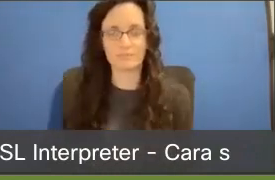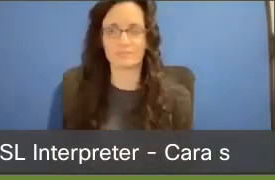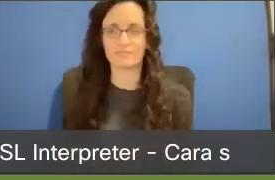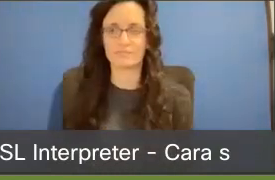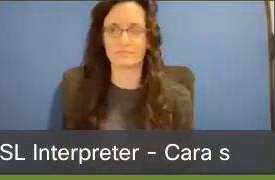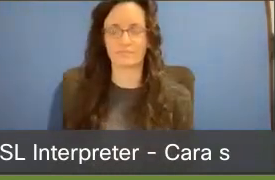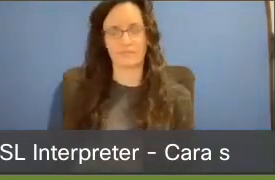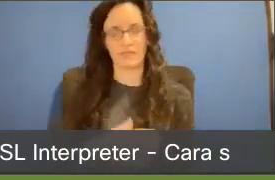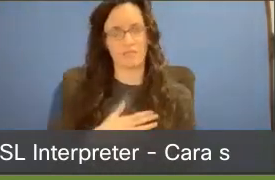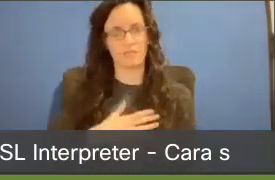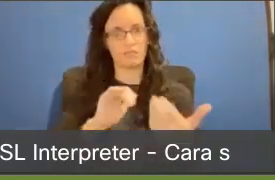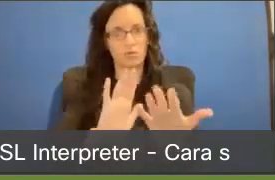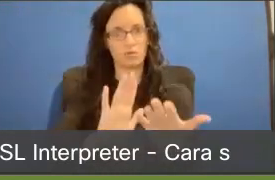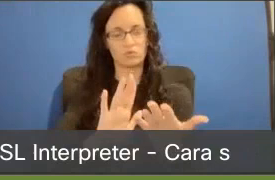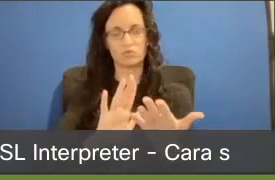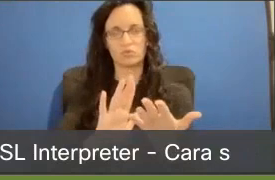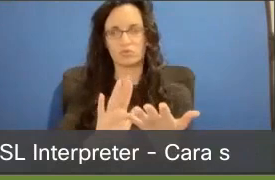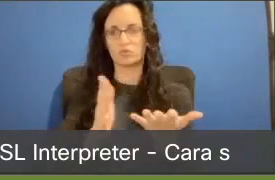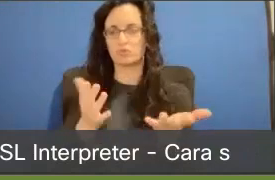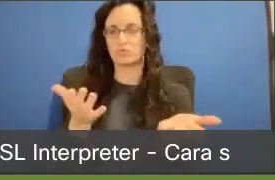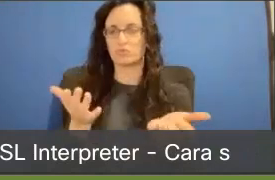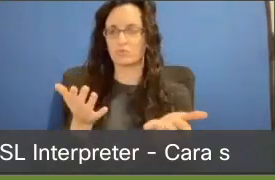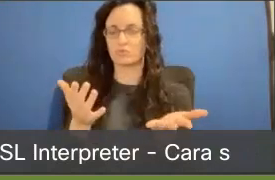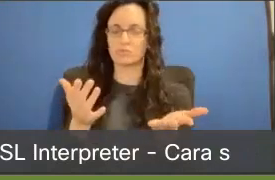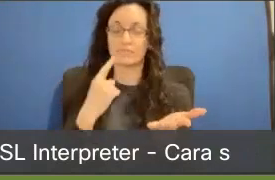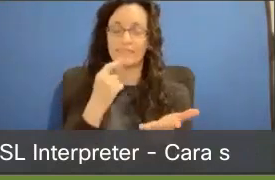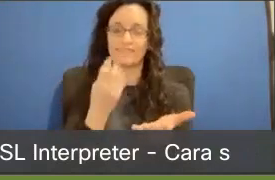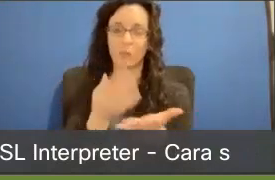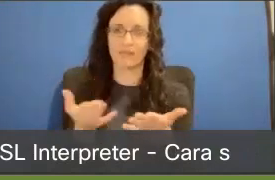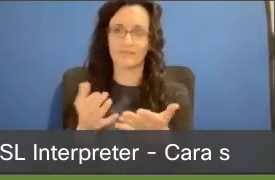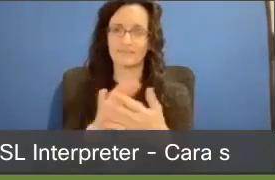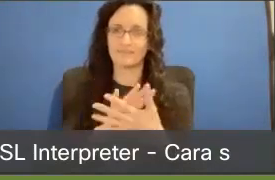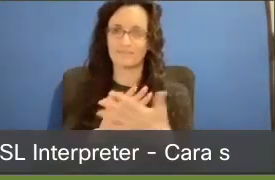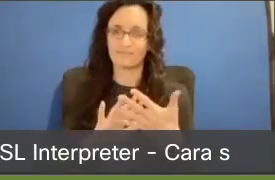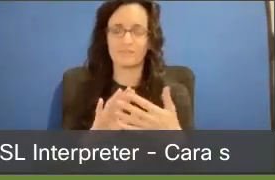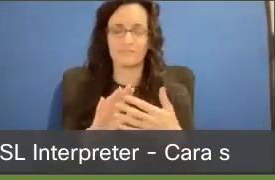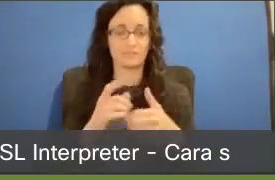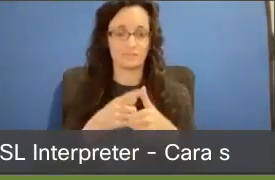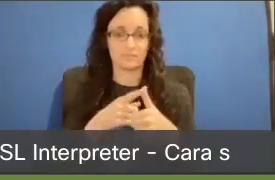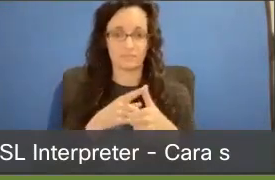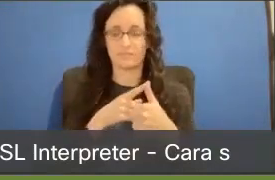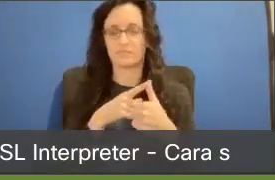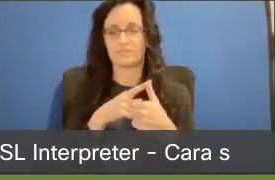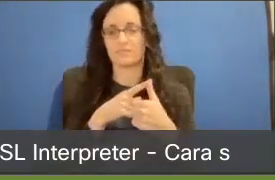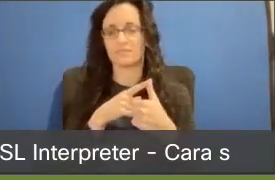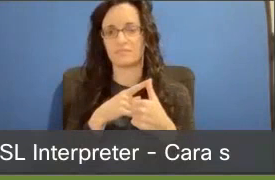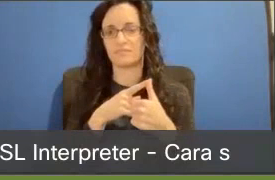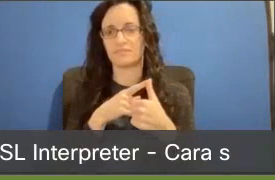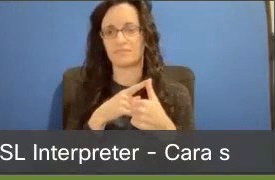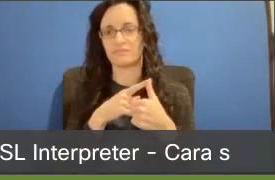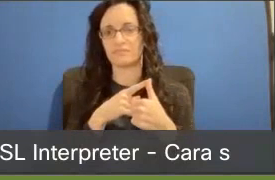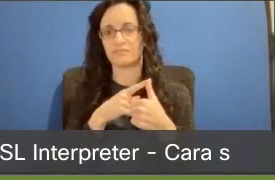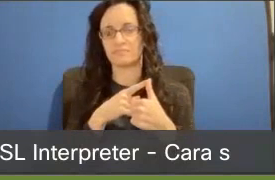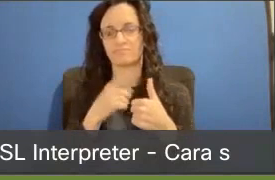My way of talking about it is to say a couple of things, which is, one is, it's a